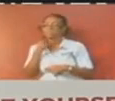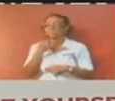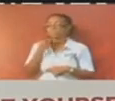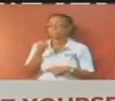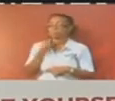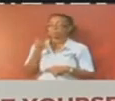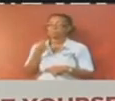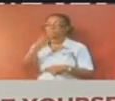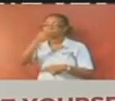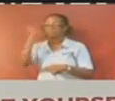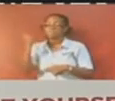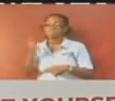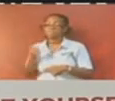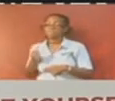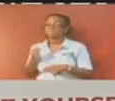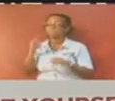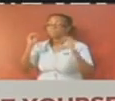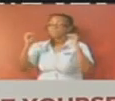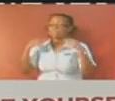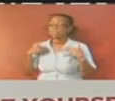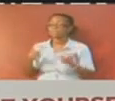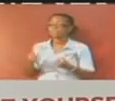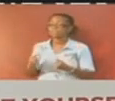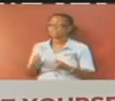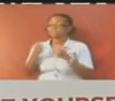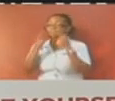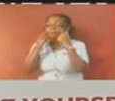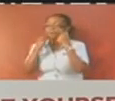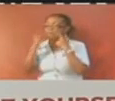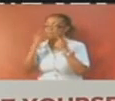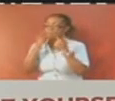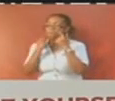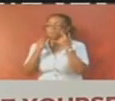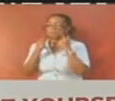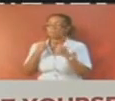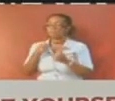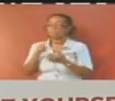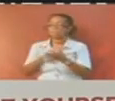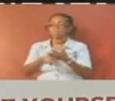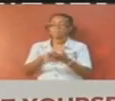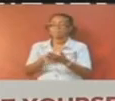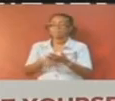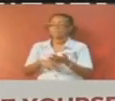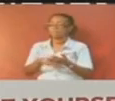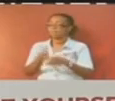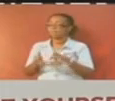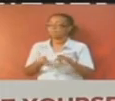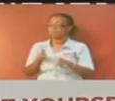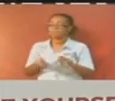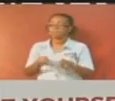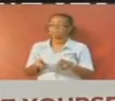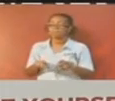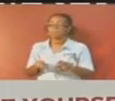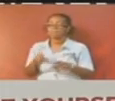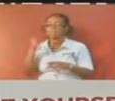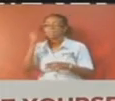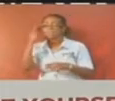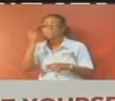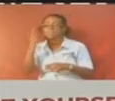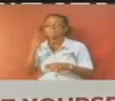heart of the nation is beating right. Is the heart of the nation beating right on this COVID